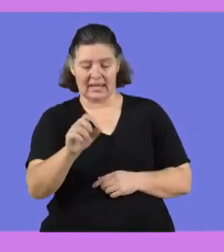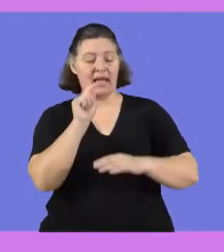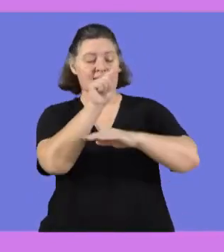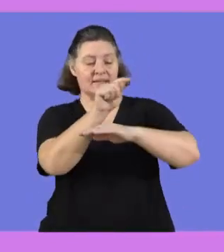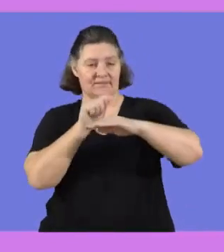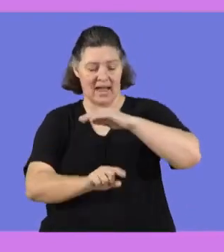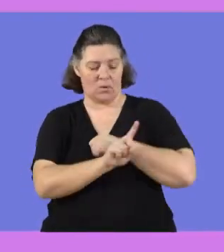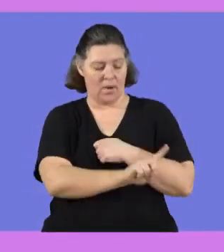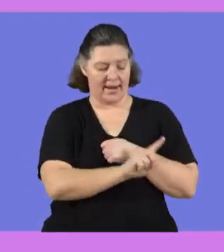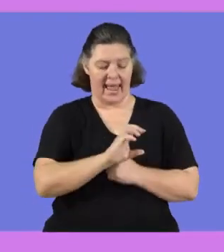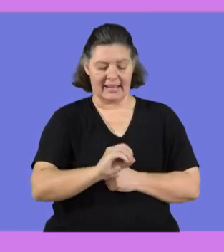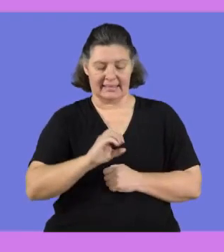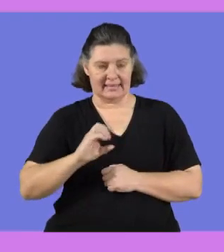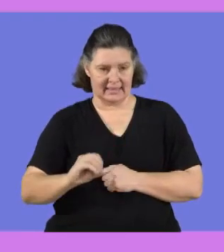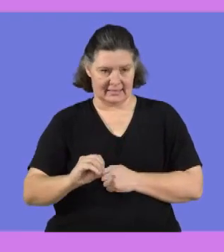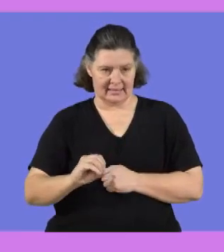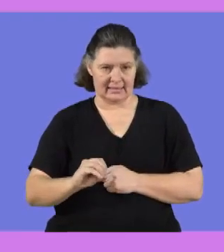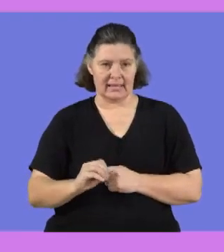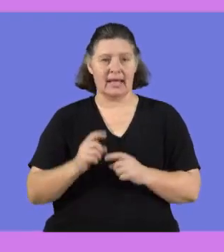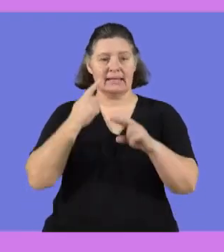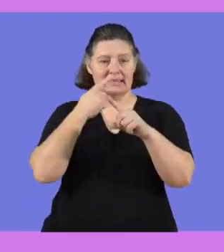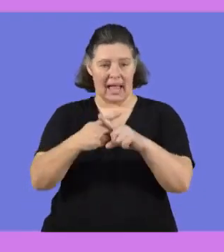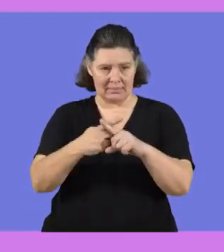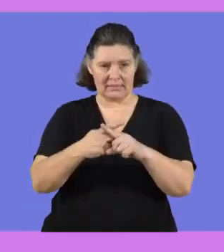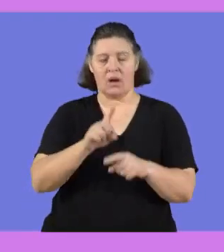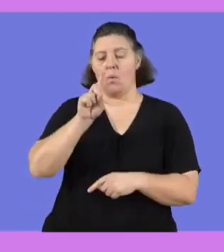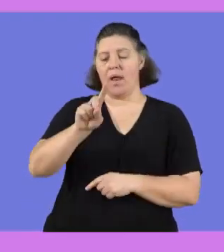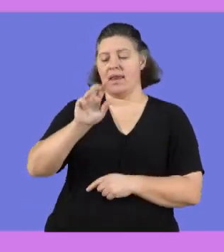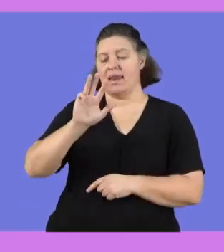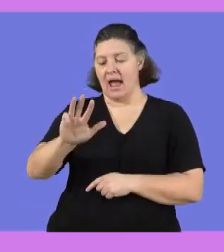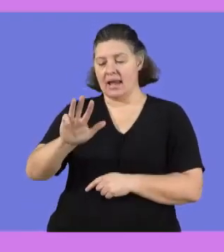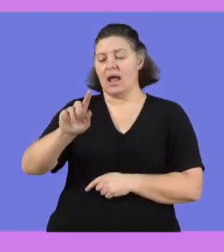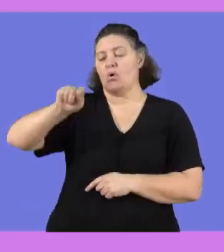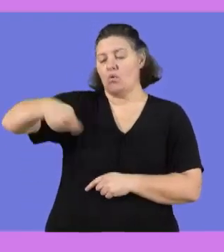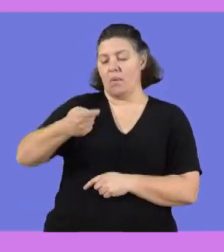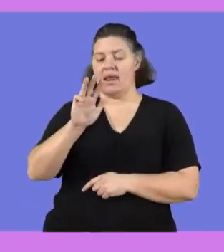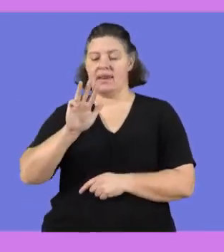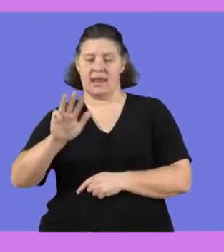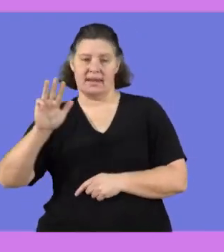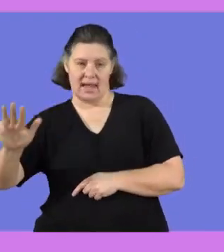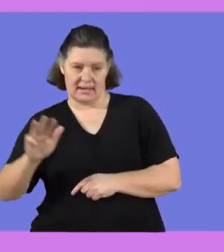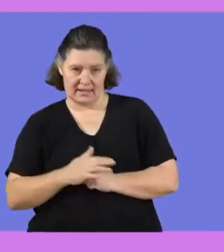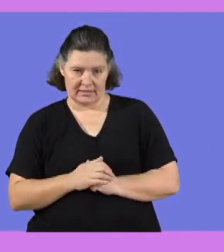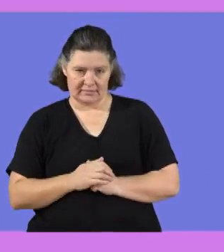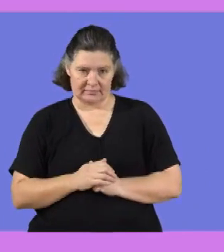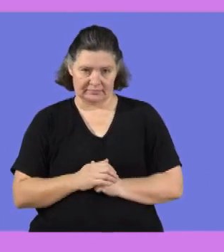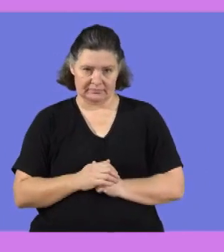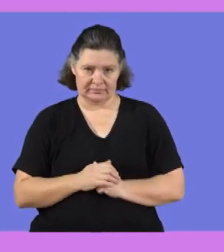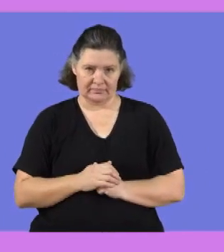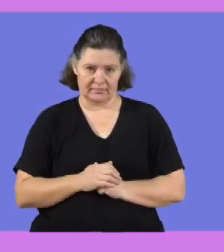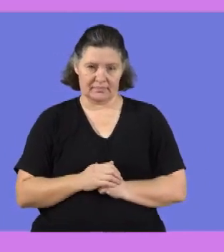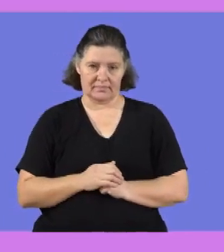111.3. We divide this by 100, and then this should be multiplied by